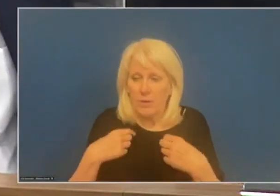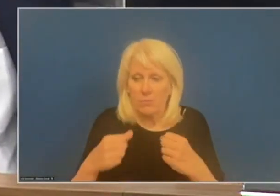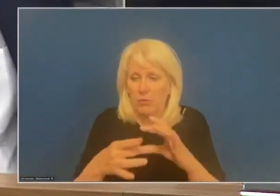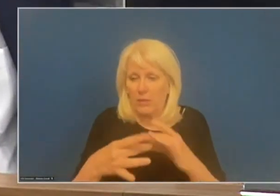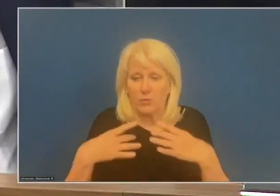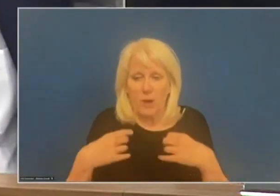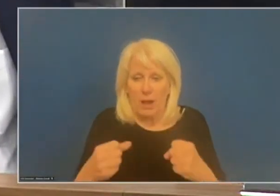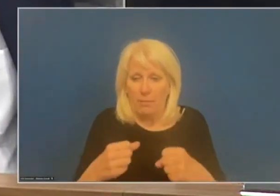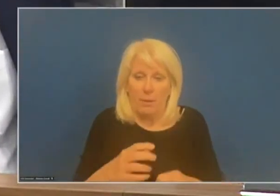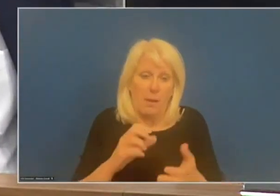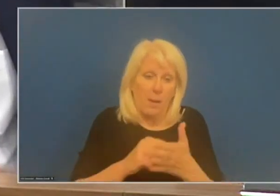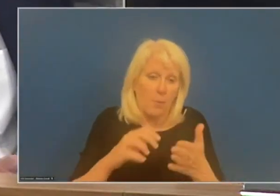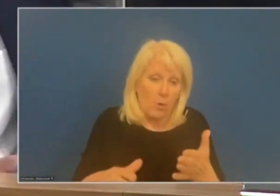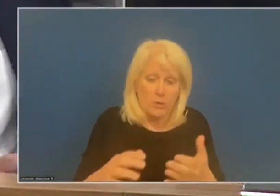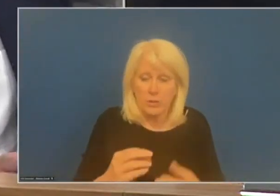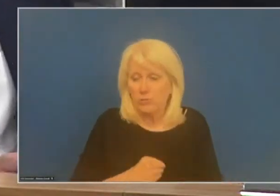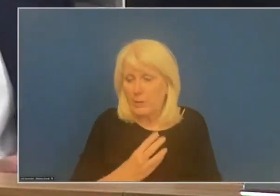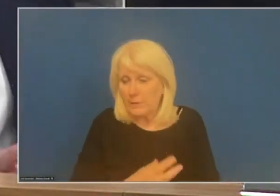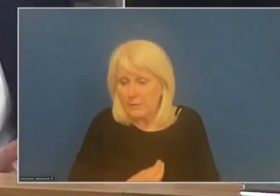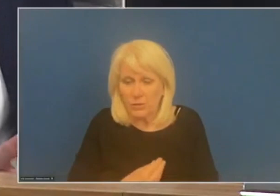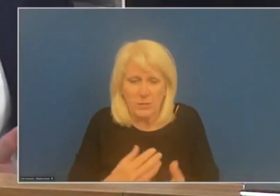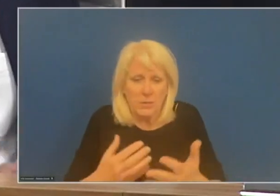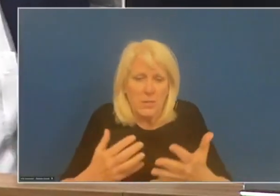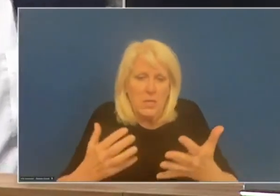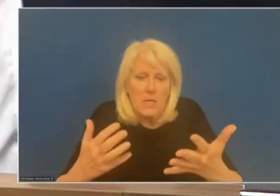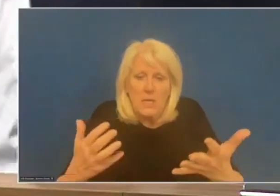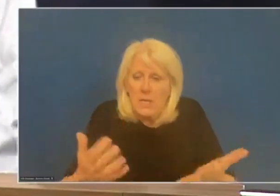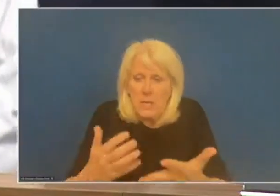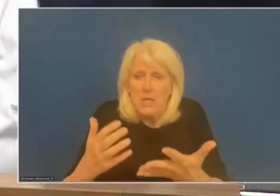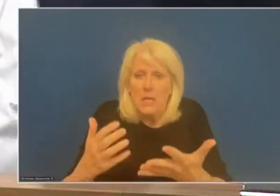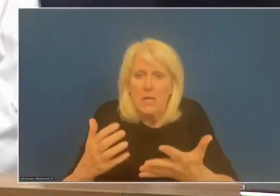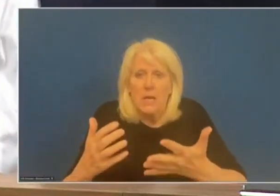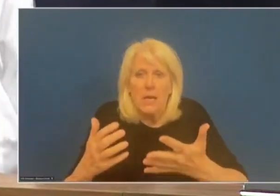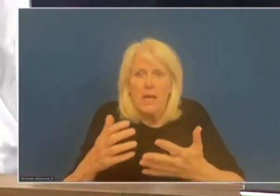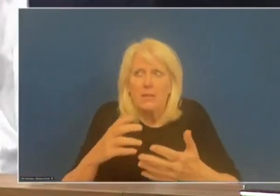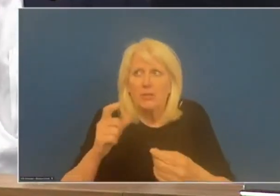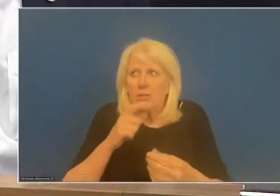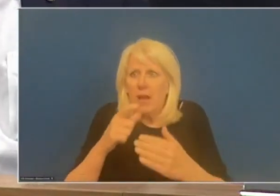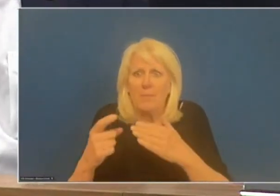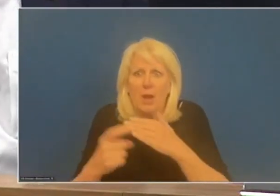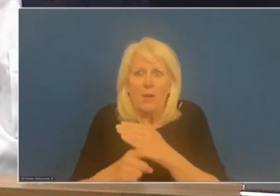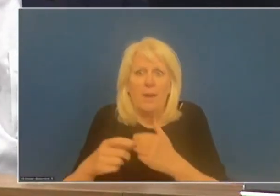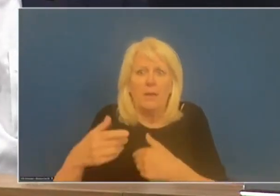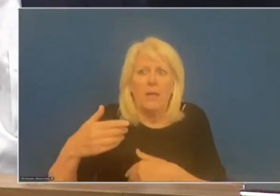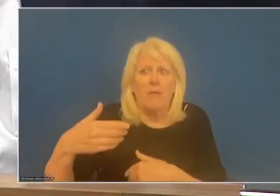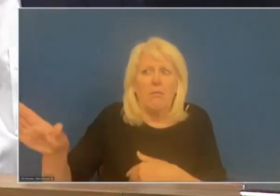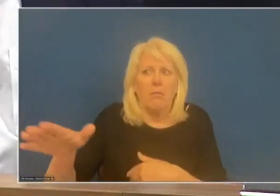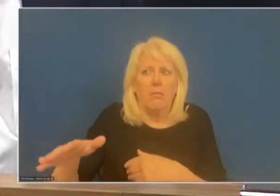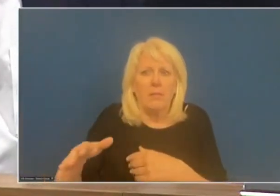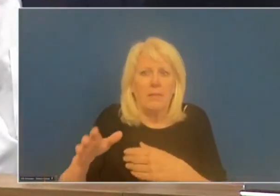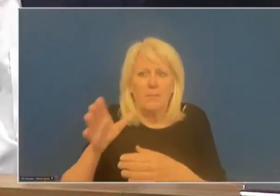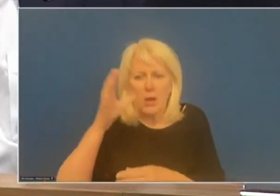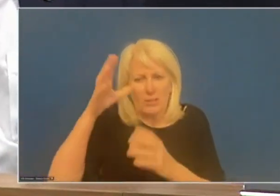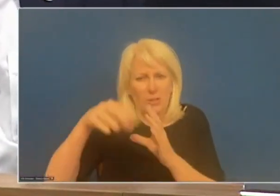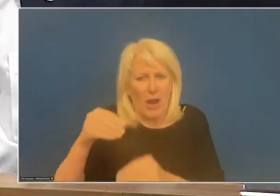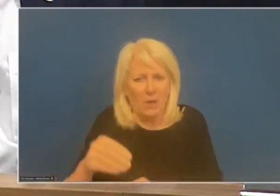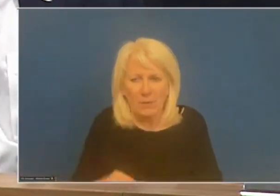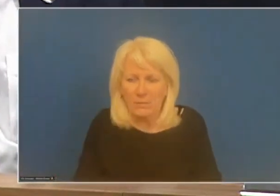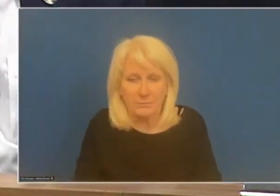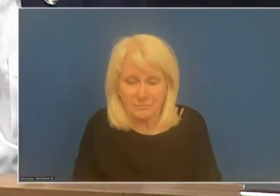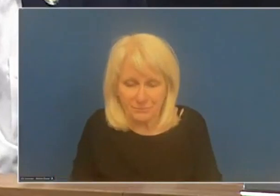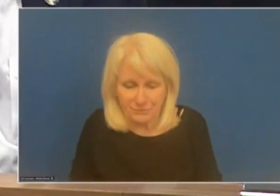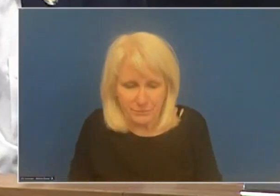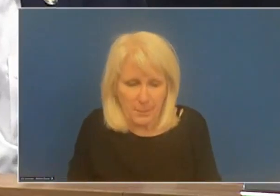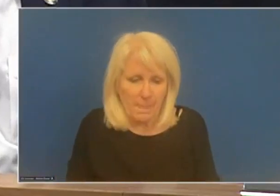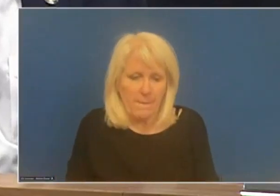when possible, the default shouldn't be that we don't need them. And then secondly, with respect to